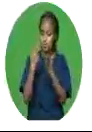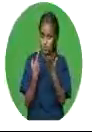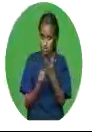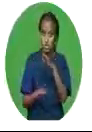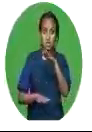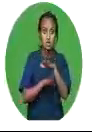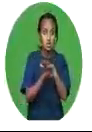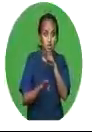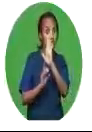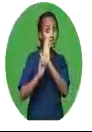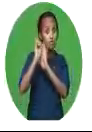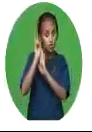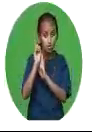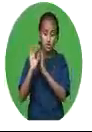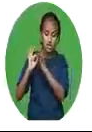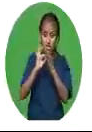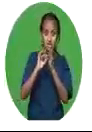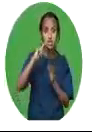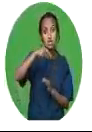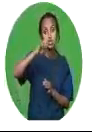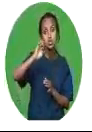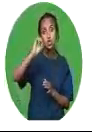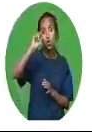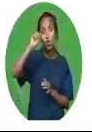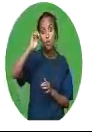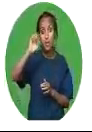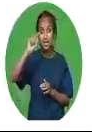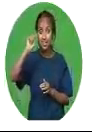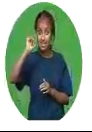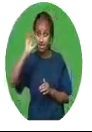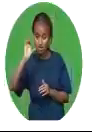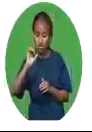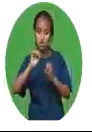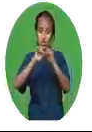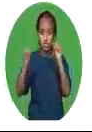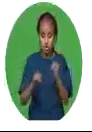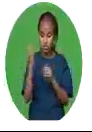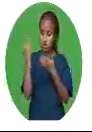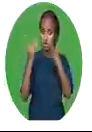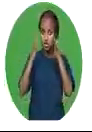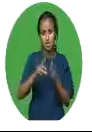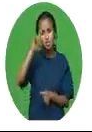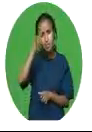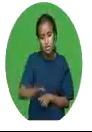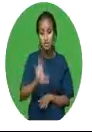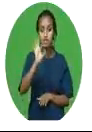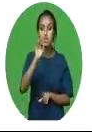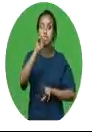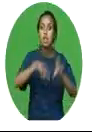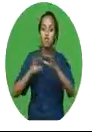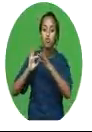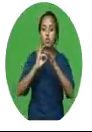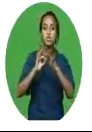of intersecting geometric shapes, a drafter often must find the line of intersection